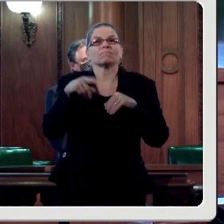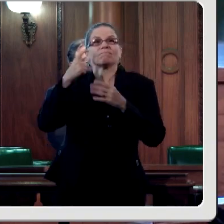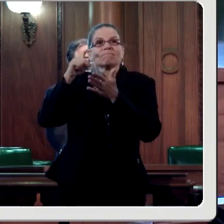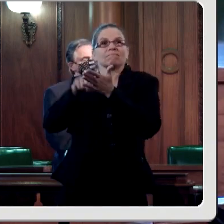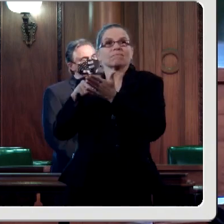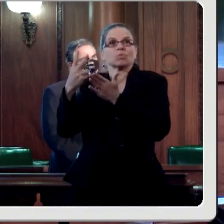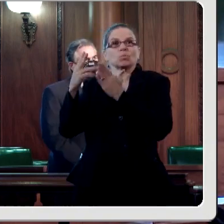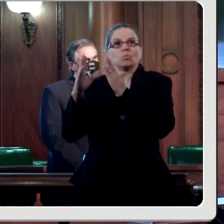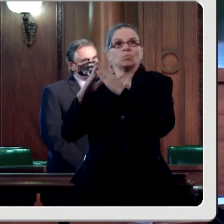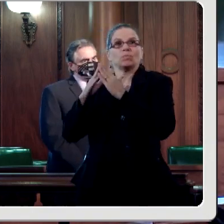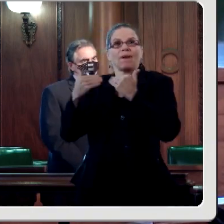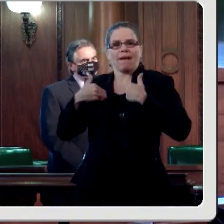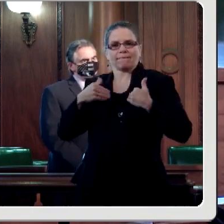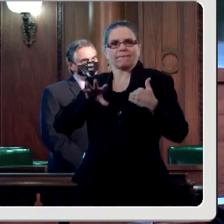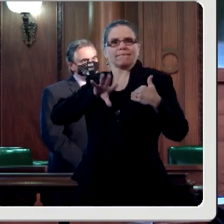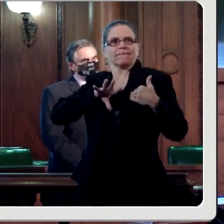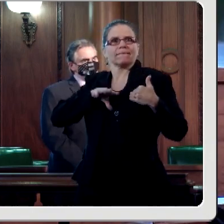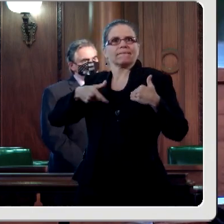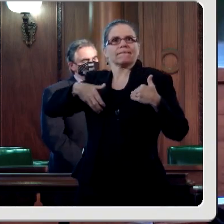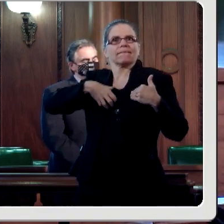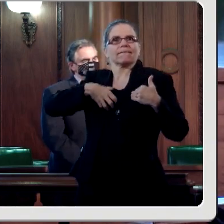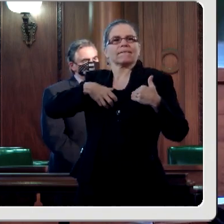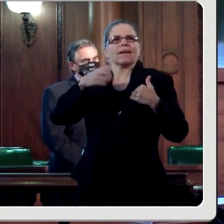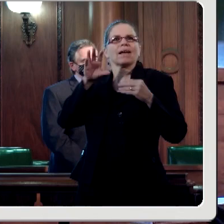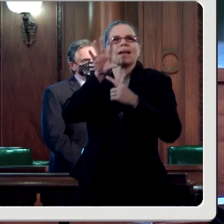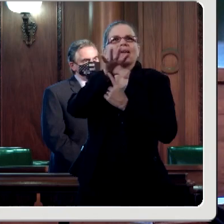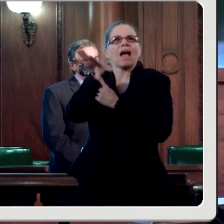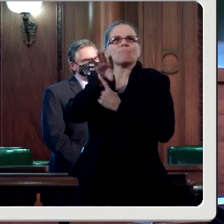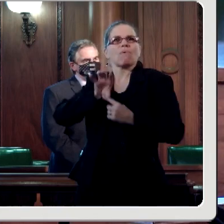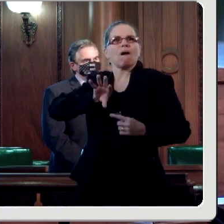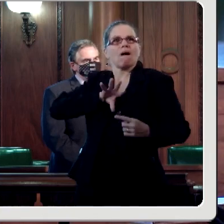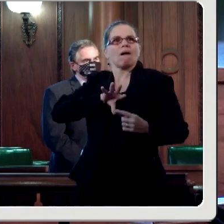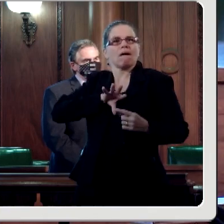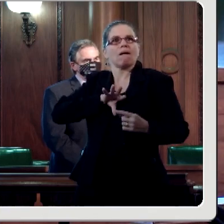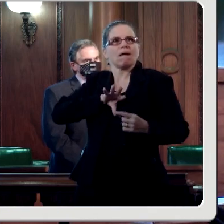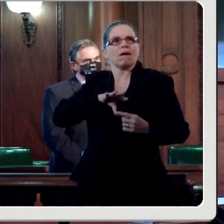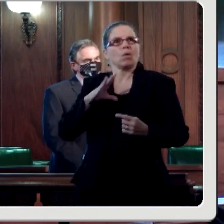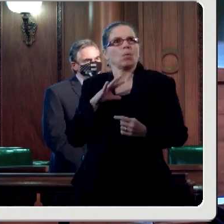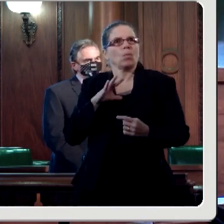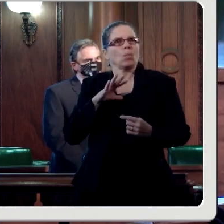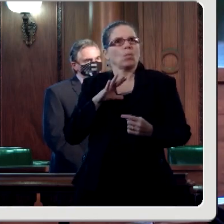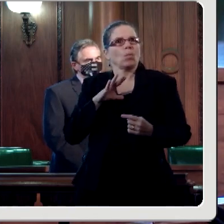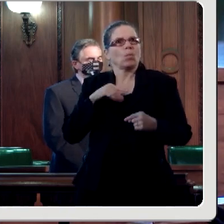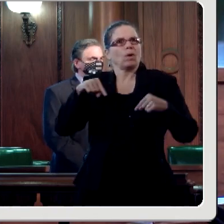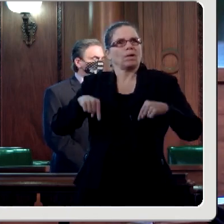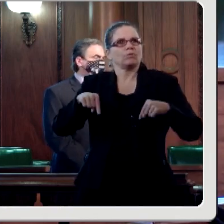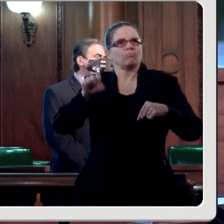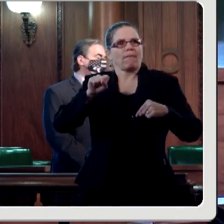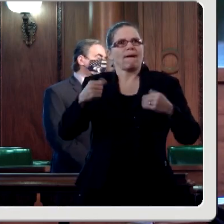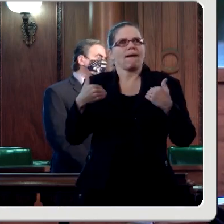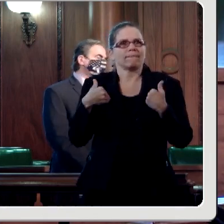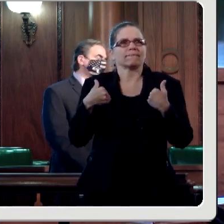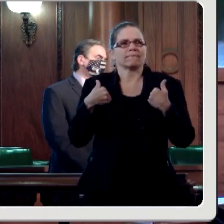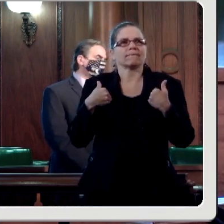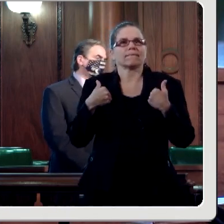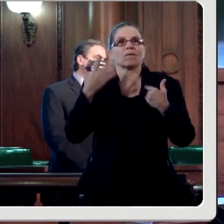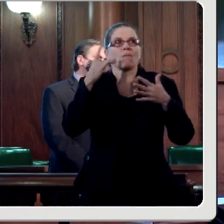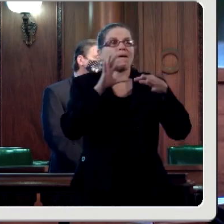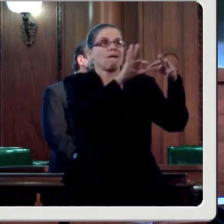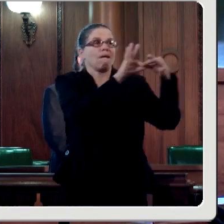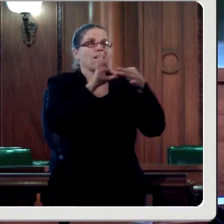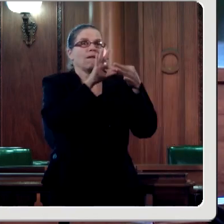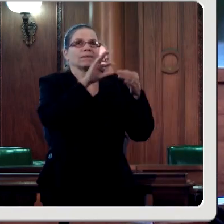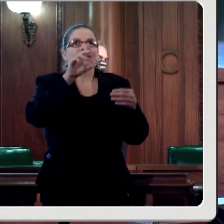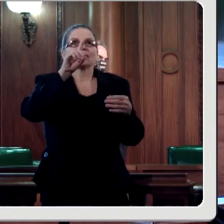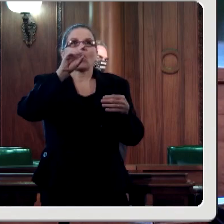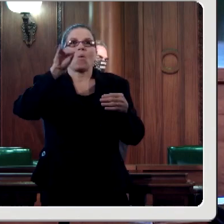the body-worn camera. The DOJ is involved with us because we did receive some grant money, some funds towards this body-worn